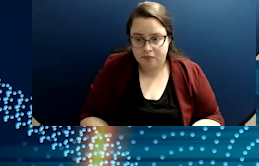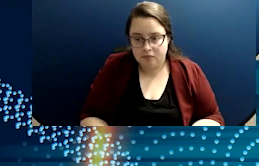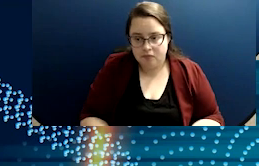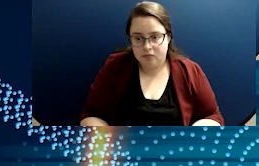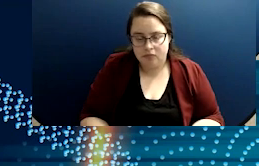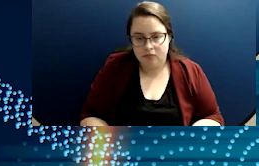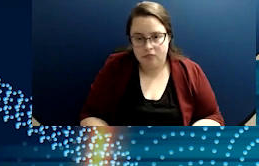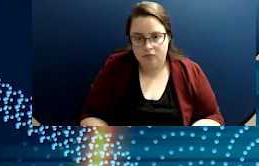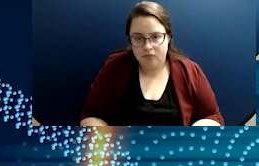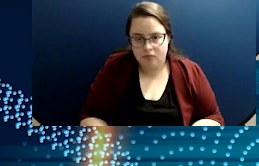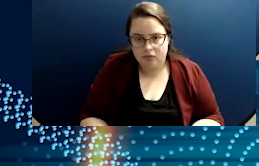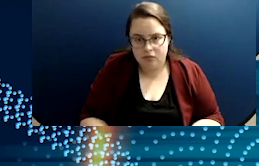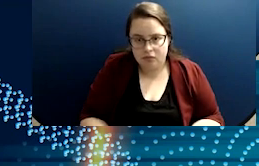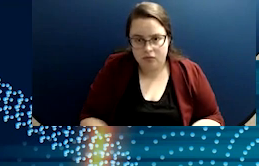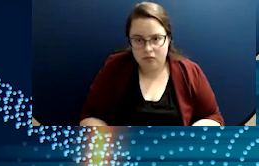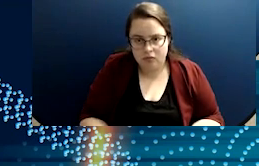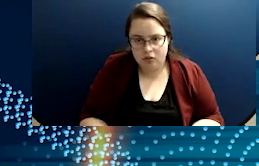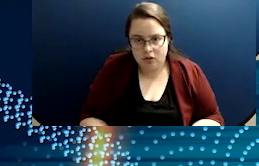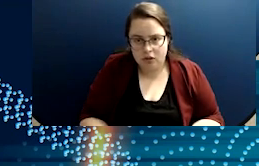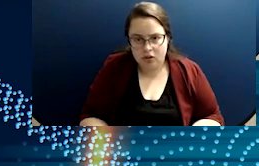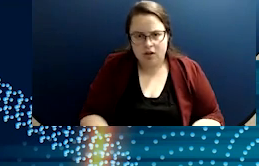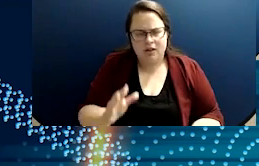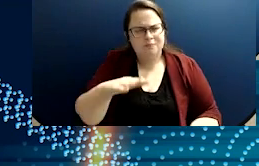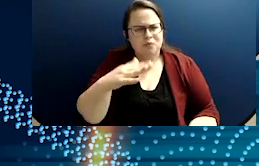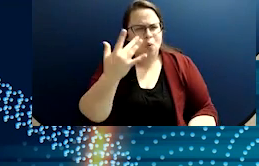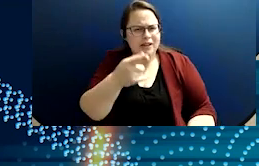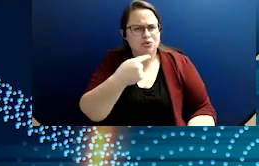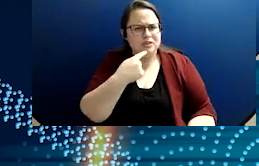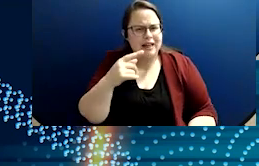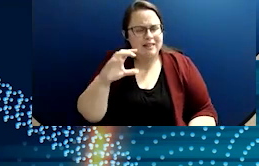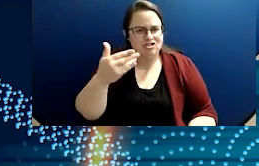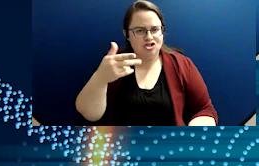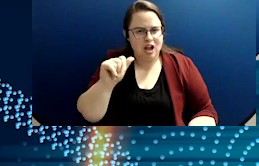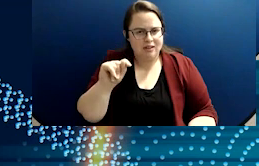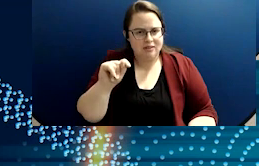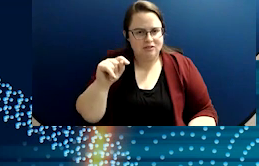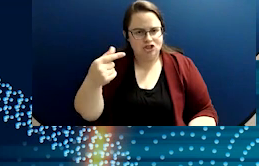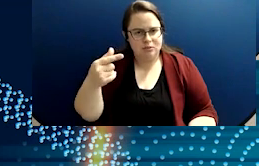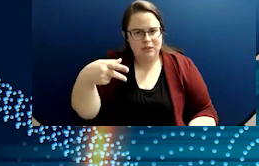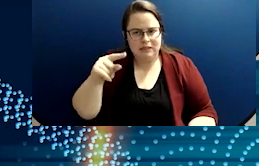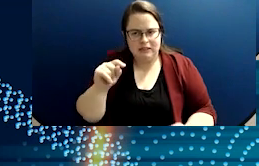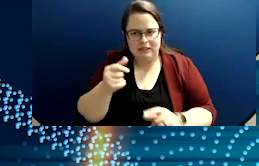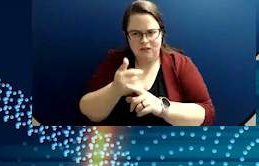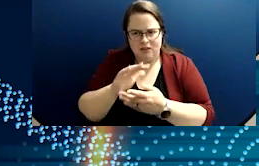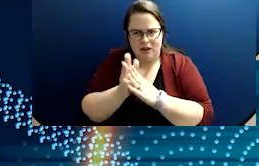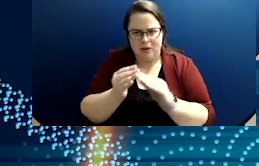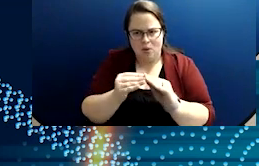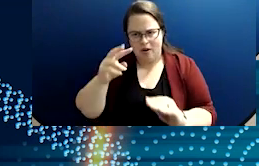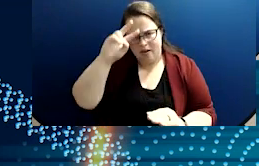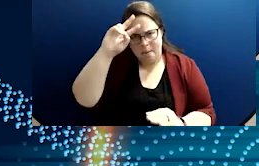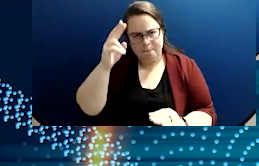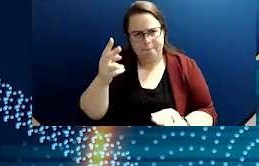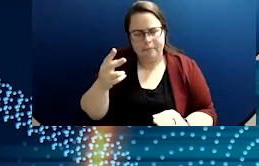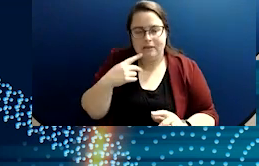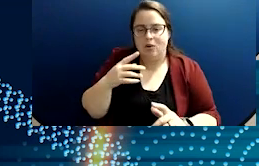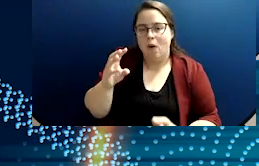Why did you say that it was getting dumber? Are you supposed to? I mean, probably just because well, they're already worried